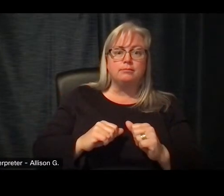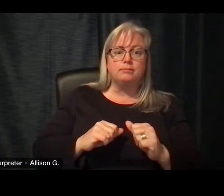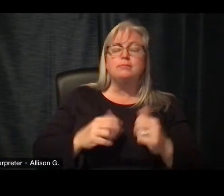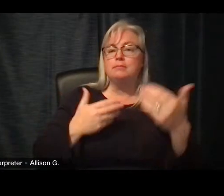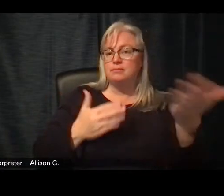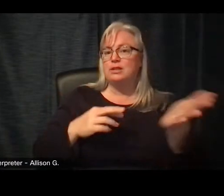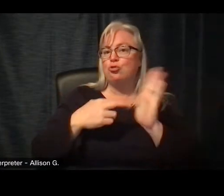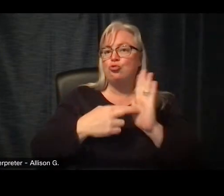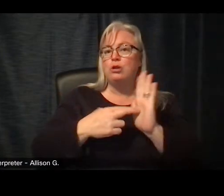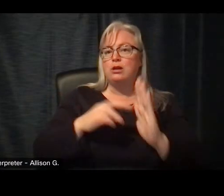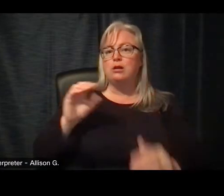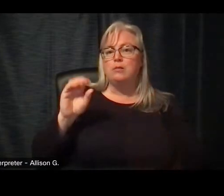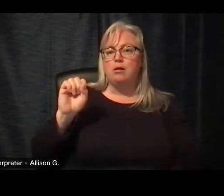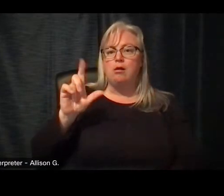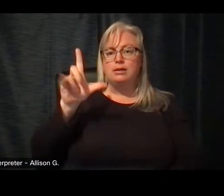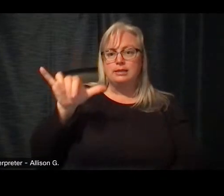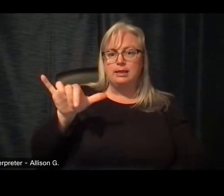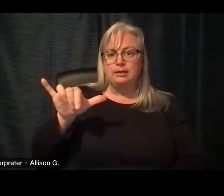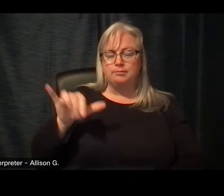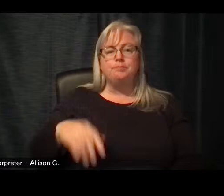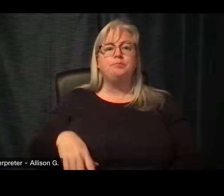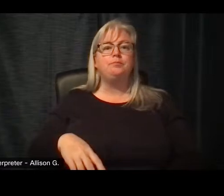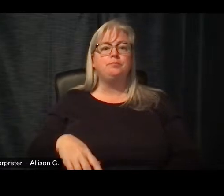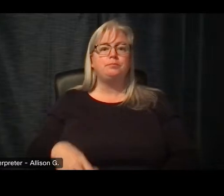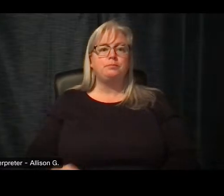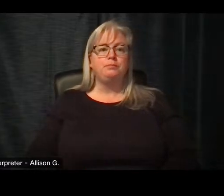Go ahead, Representative Osley.